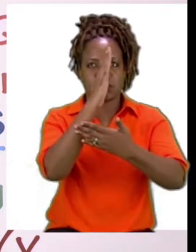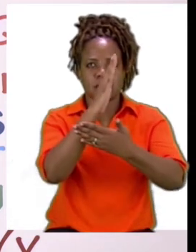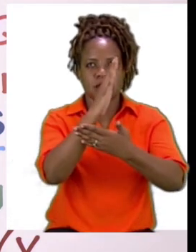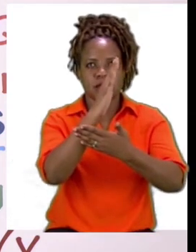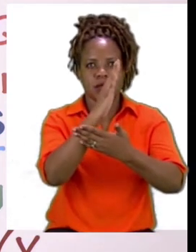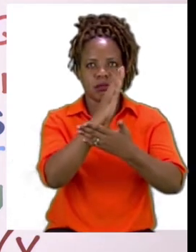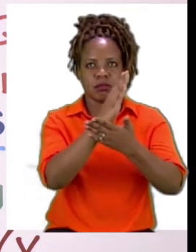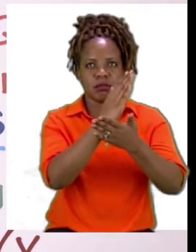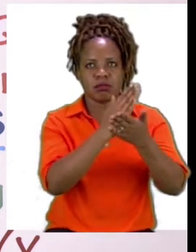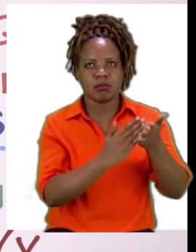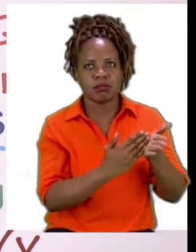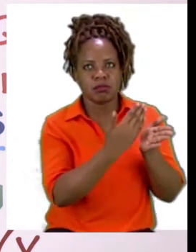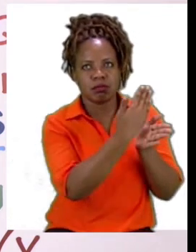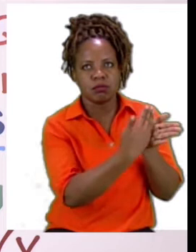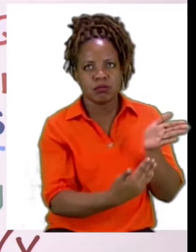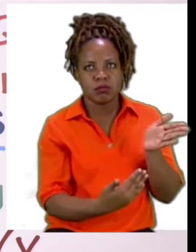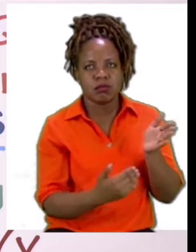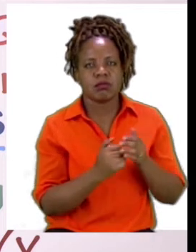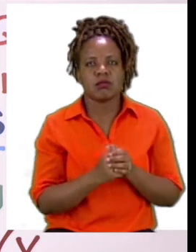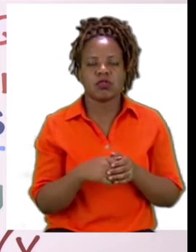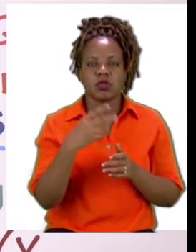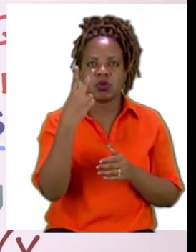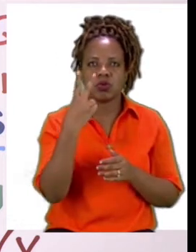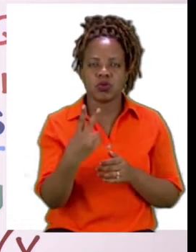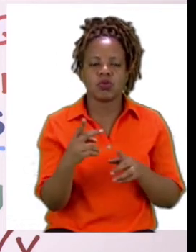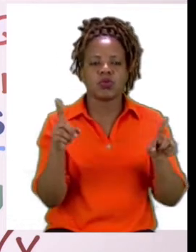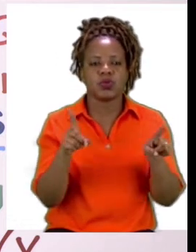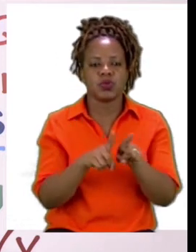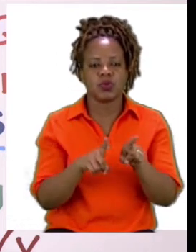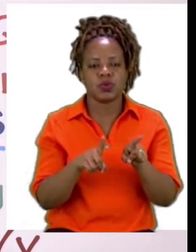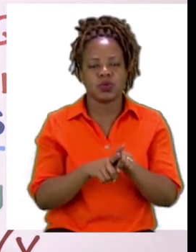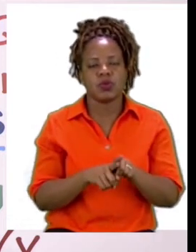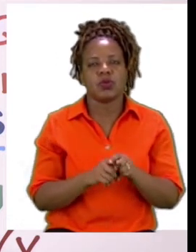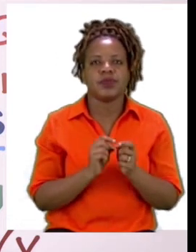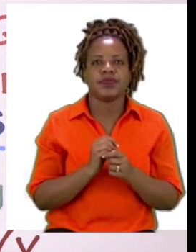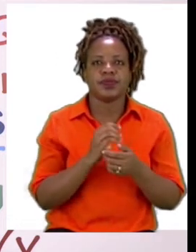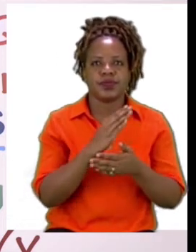into two equal pieces.